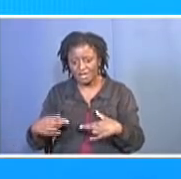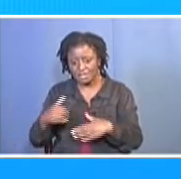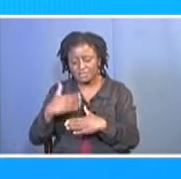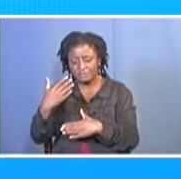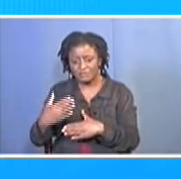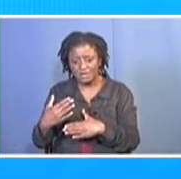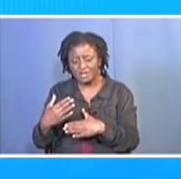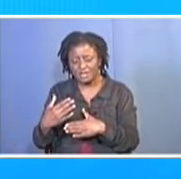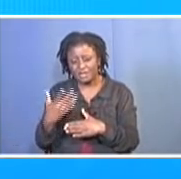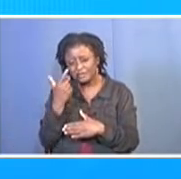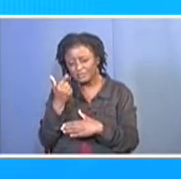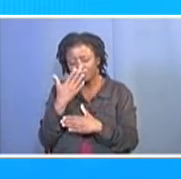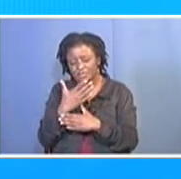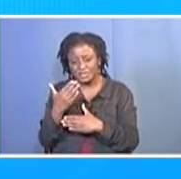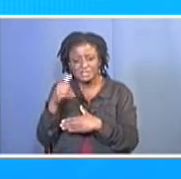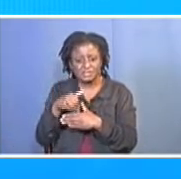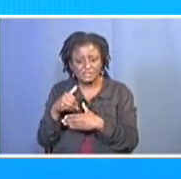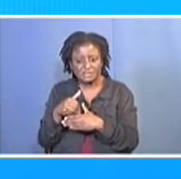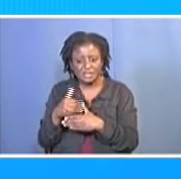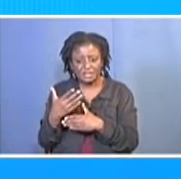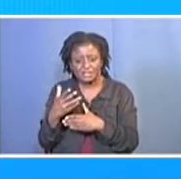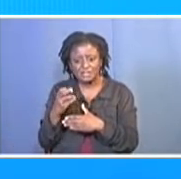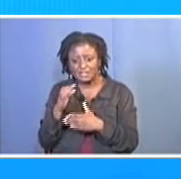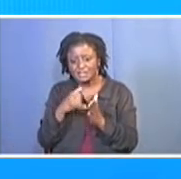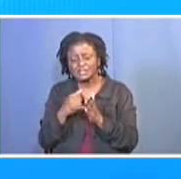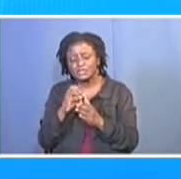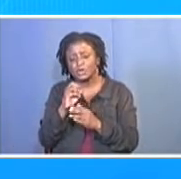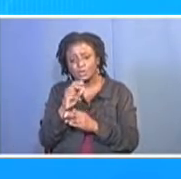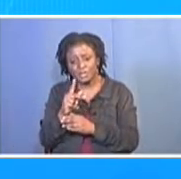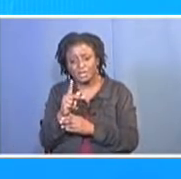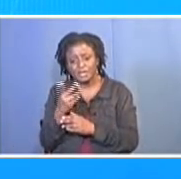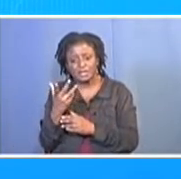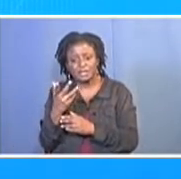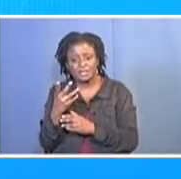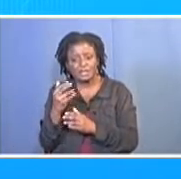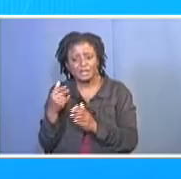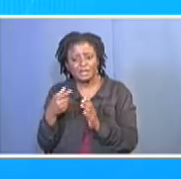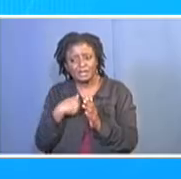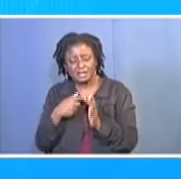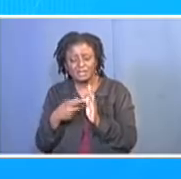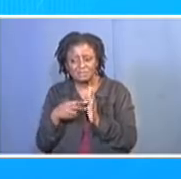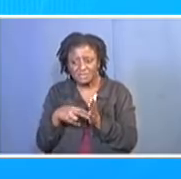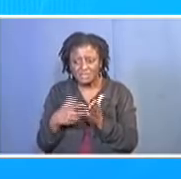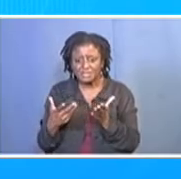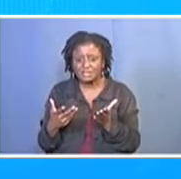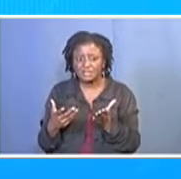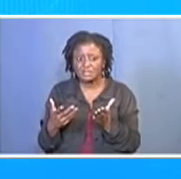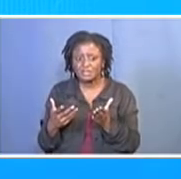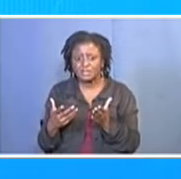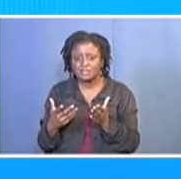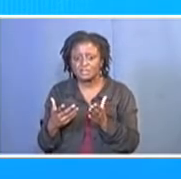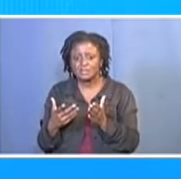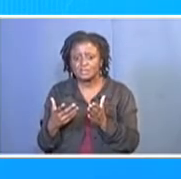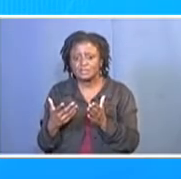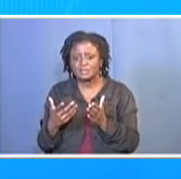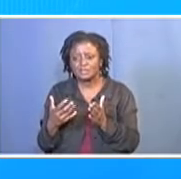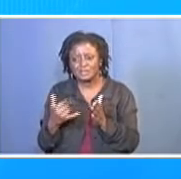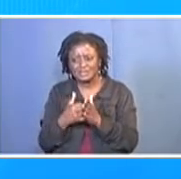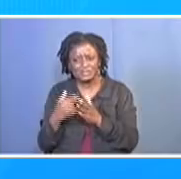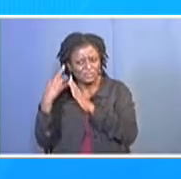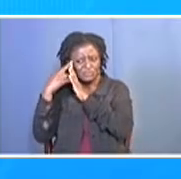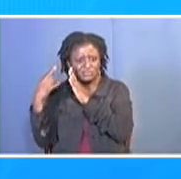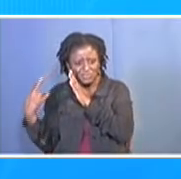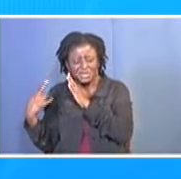extinguish inside, it's okay. I mean, it's news is going like wildfire because it's a radio station, a